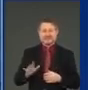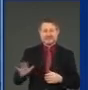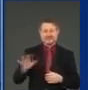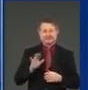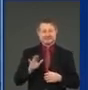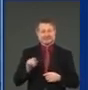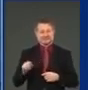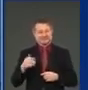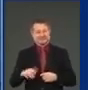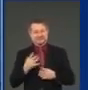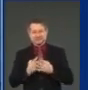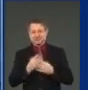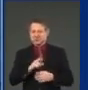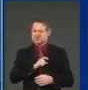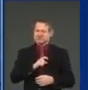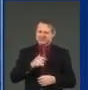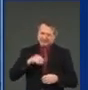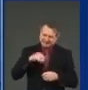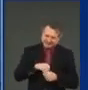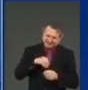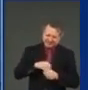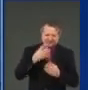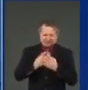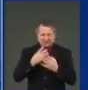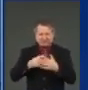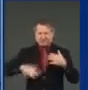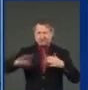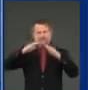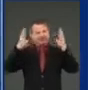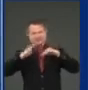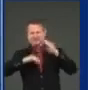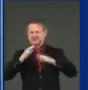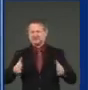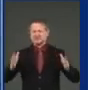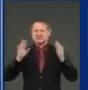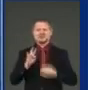correction officers who are in a prison. They're at 7%.